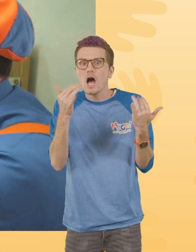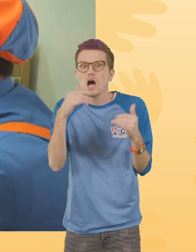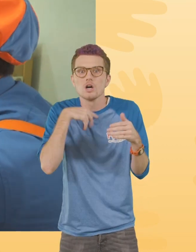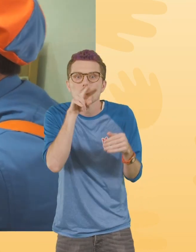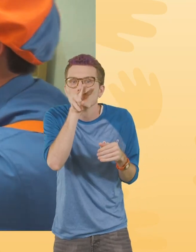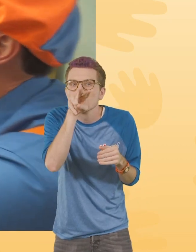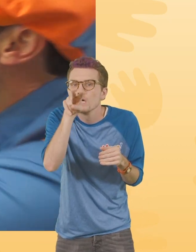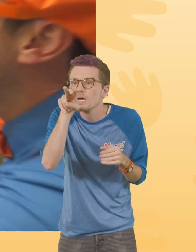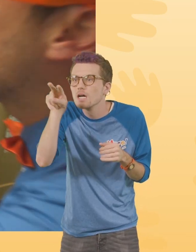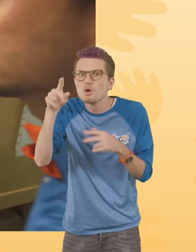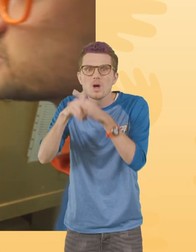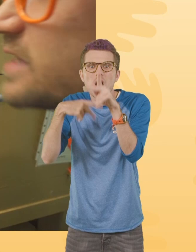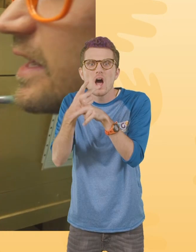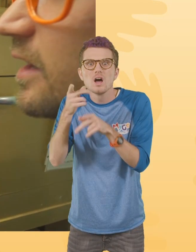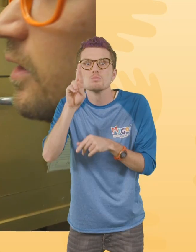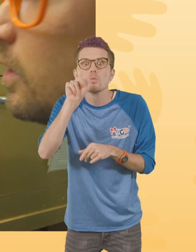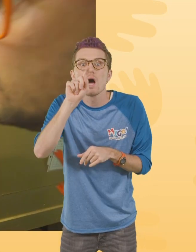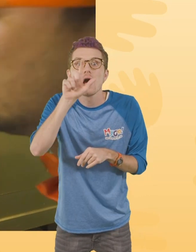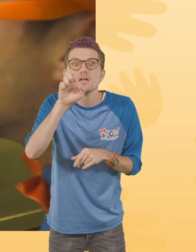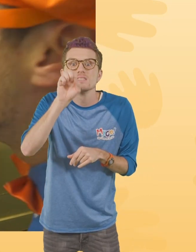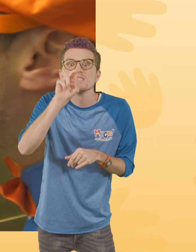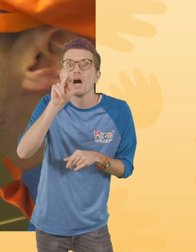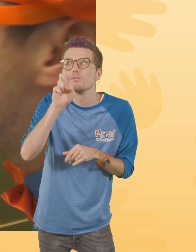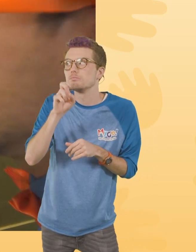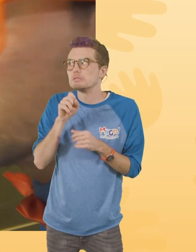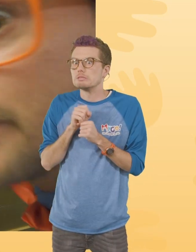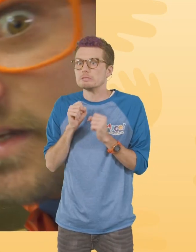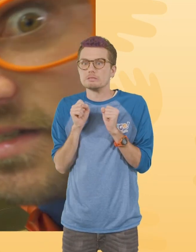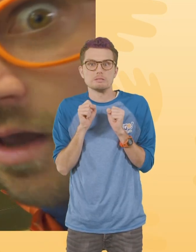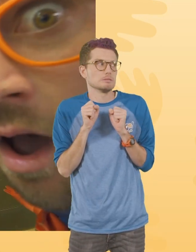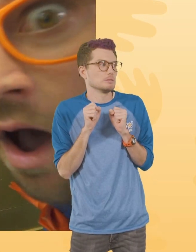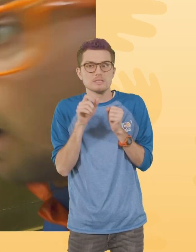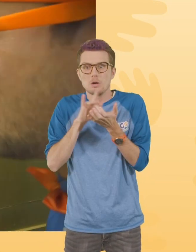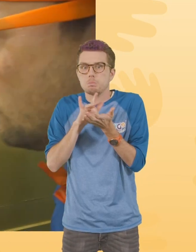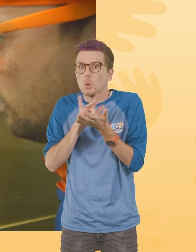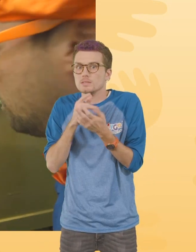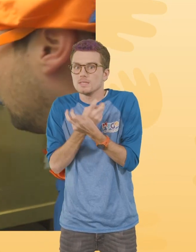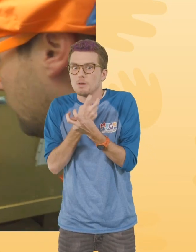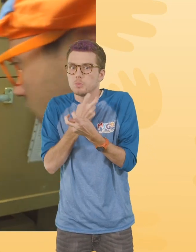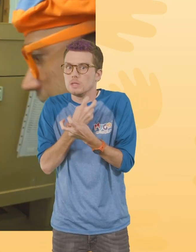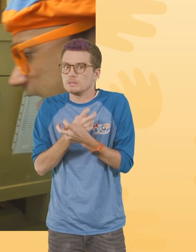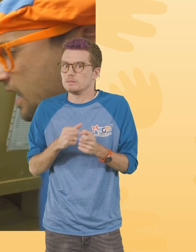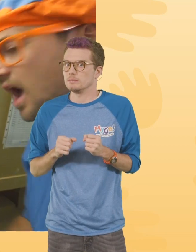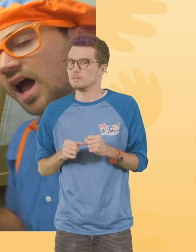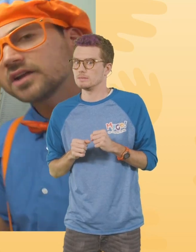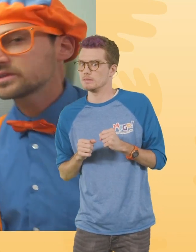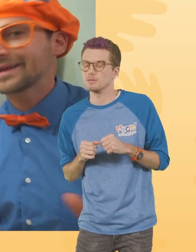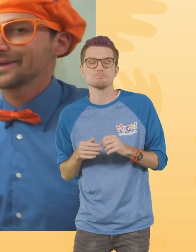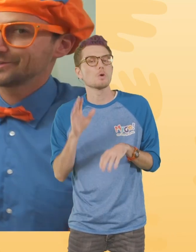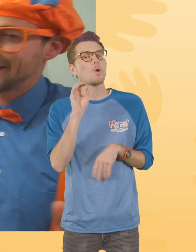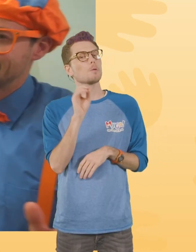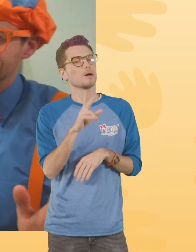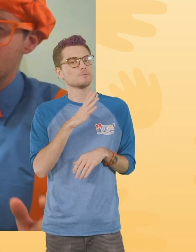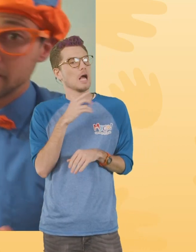kind it is. Rattlesnake. Venomous? Okay, I don't